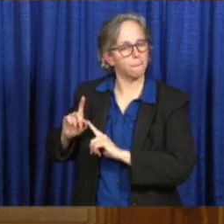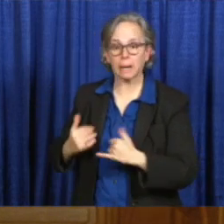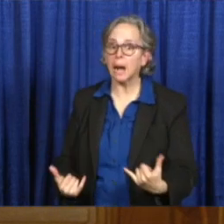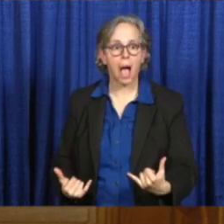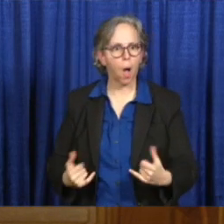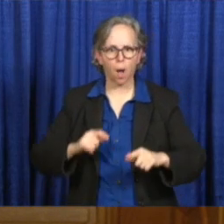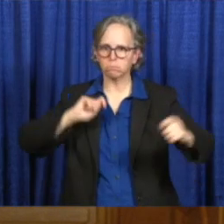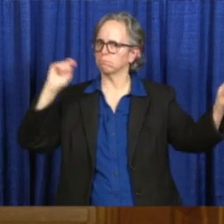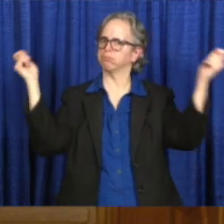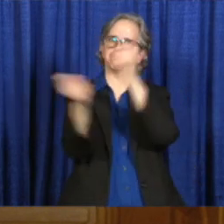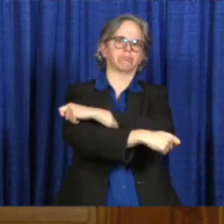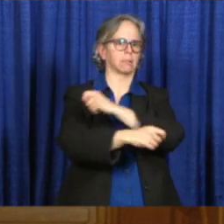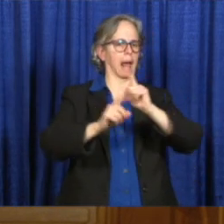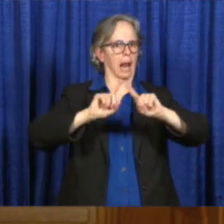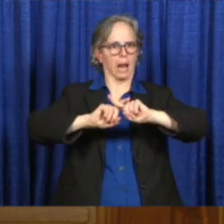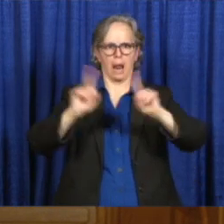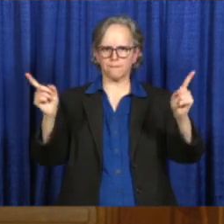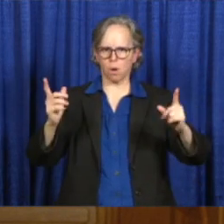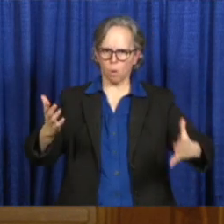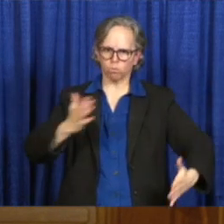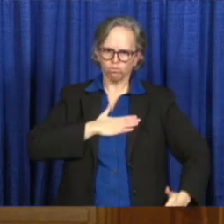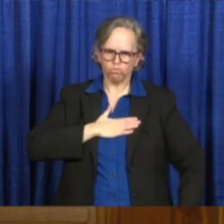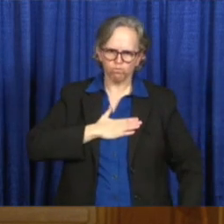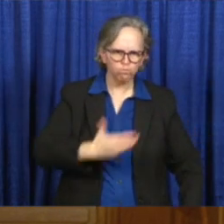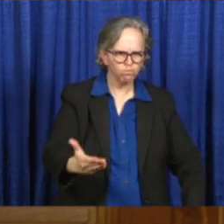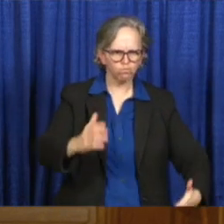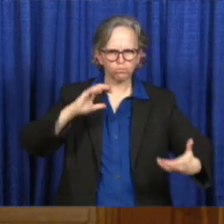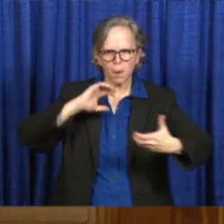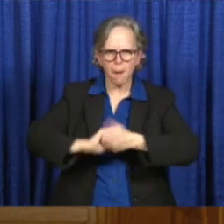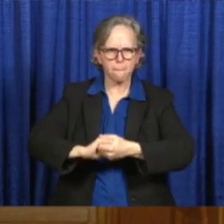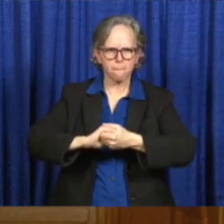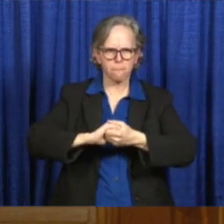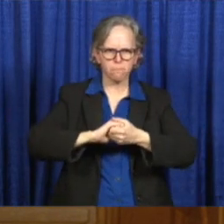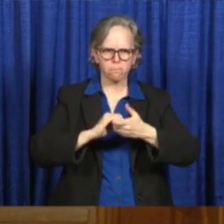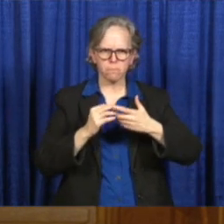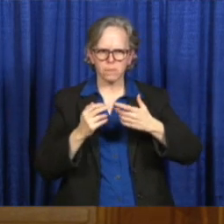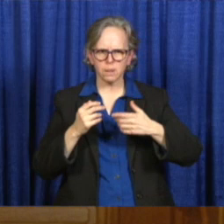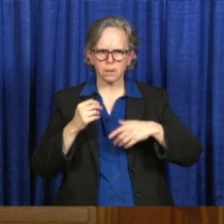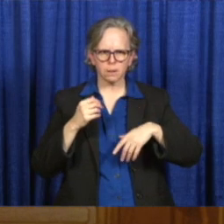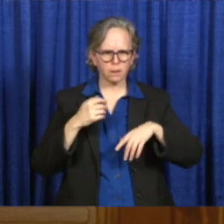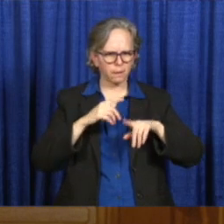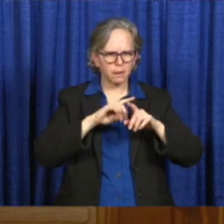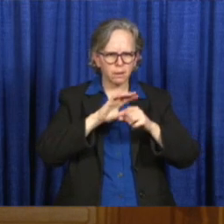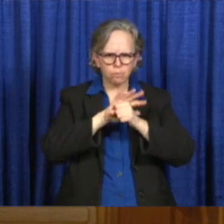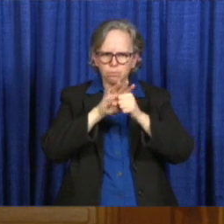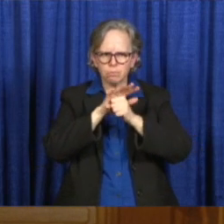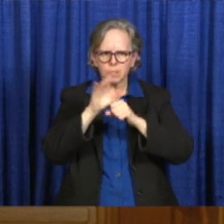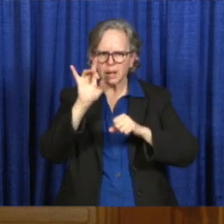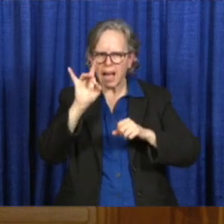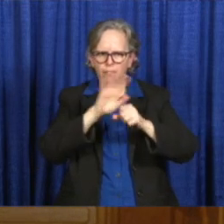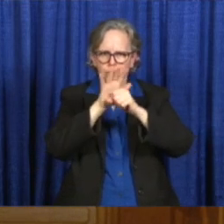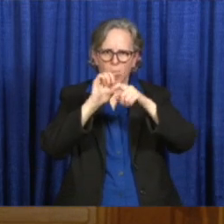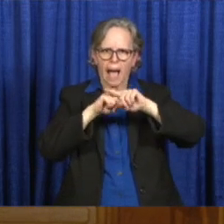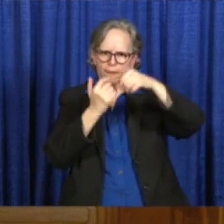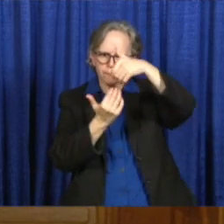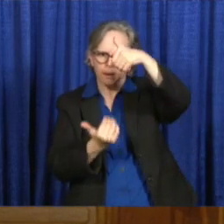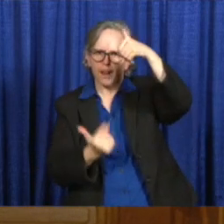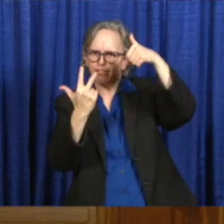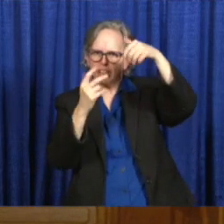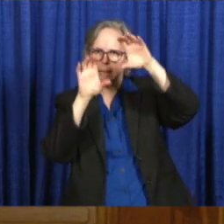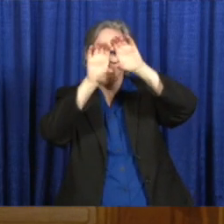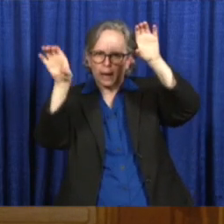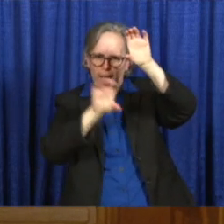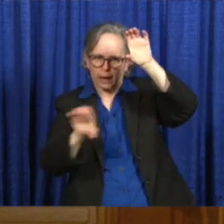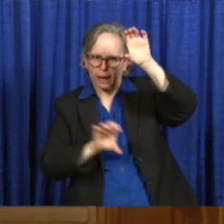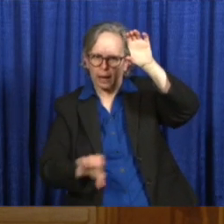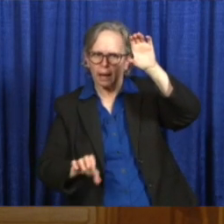what they need to do. We broke the state up into regions. They're working regionally. But they're also now having to collaborate in